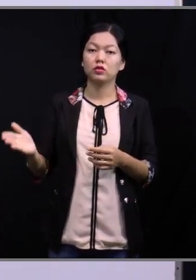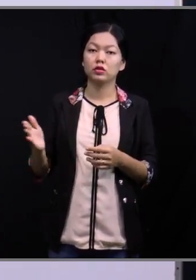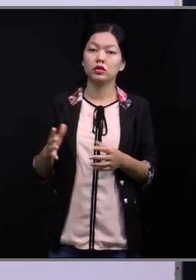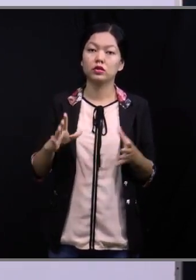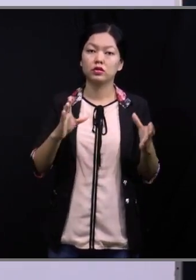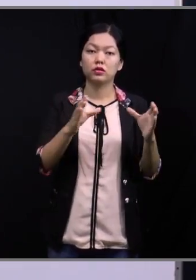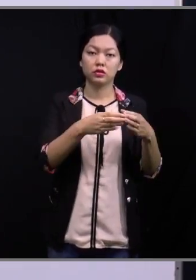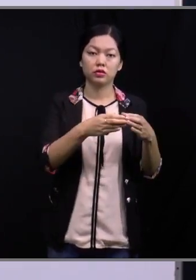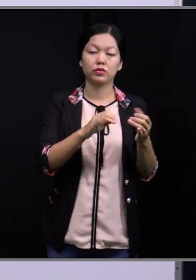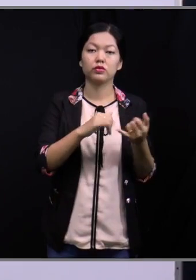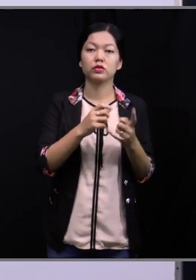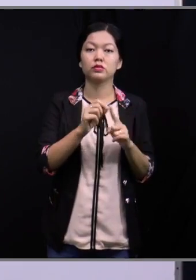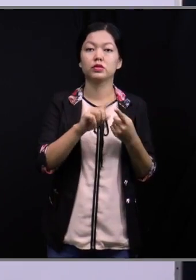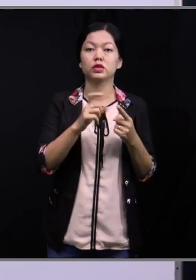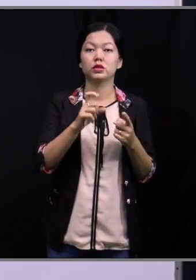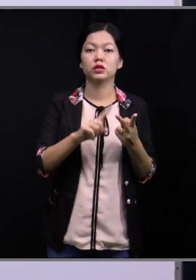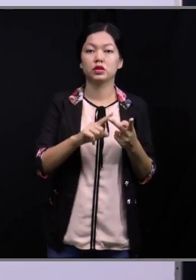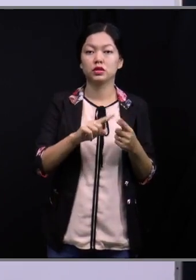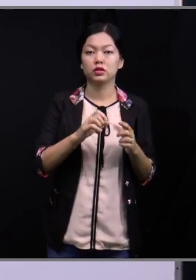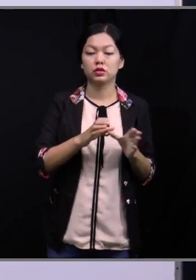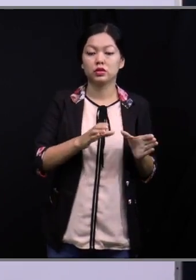the species. So this